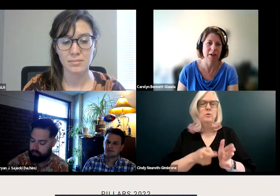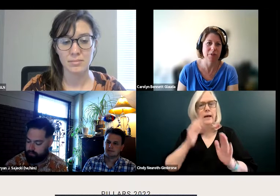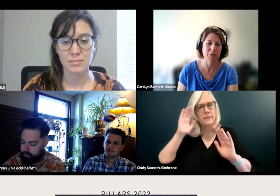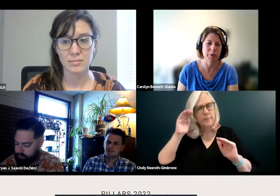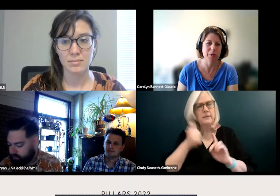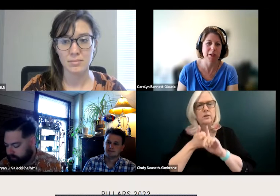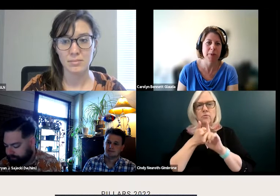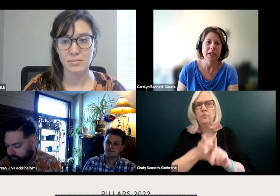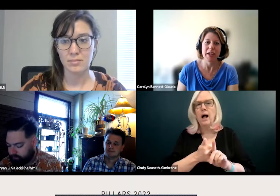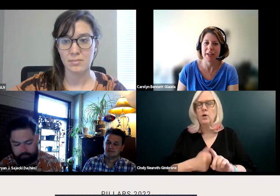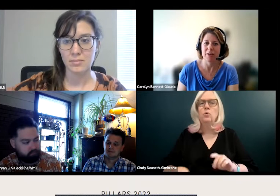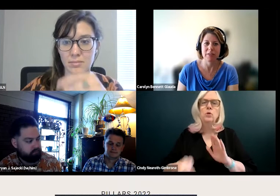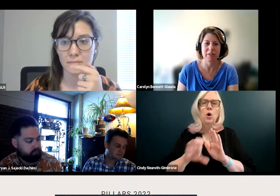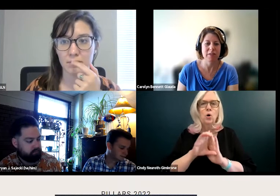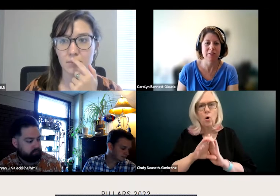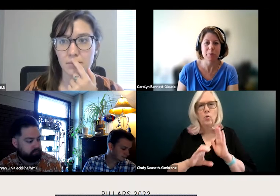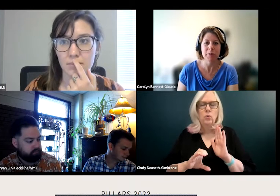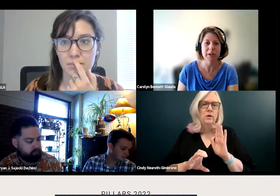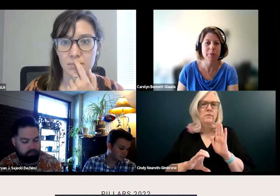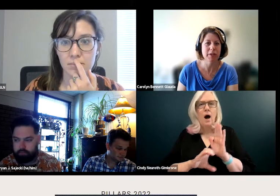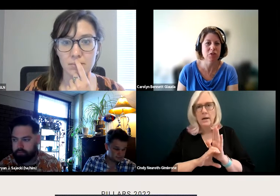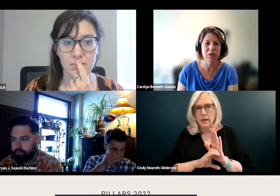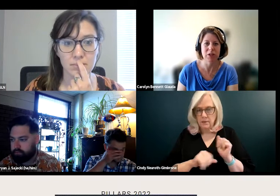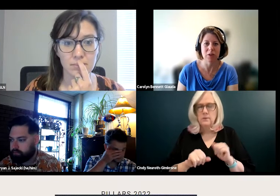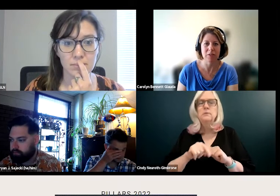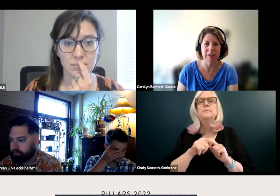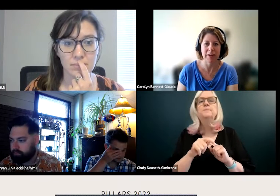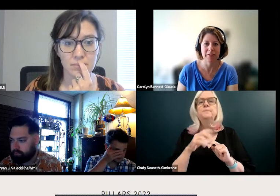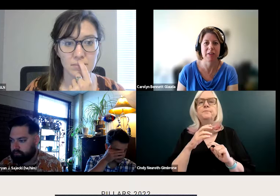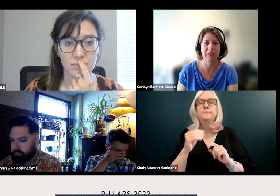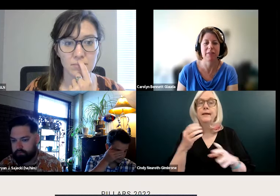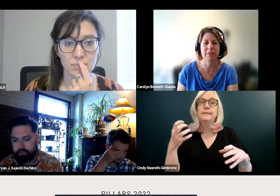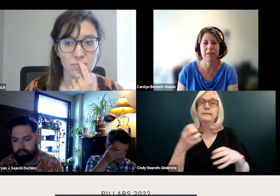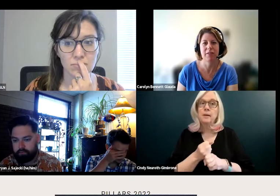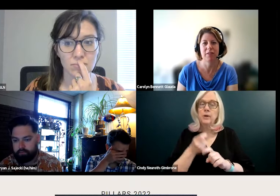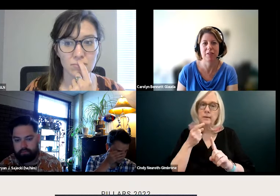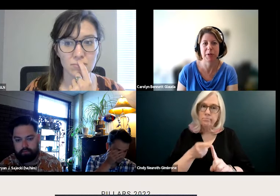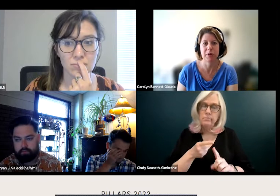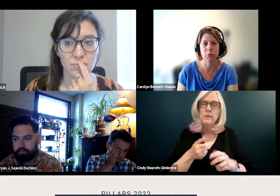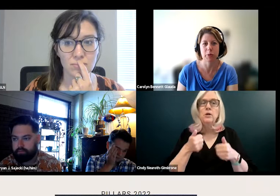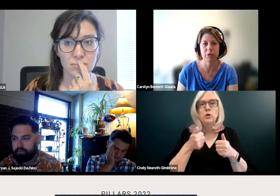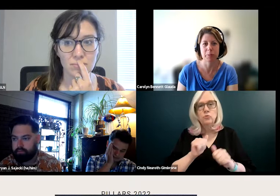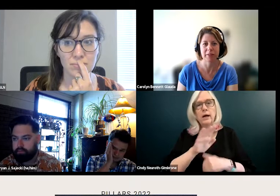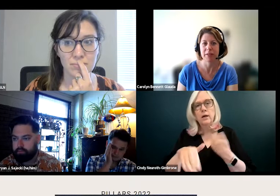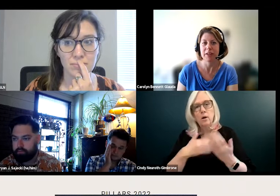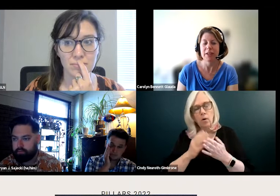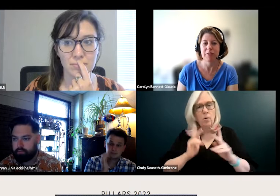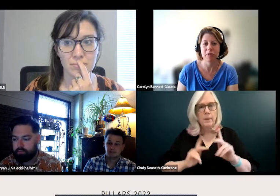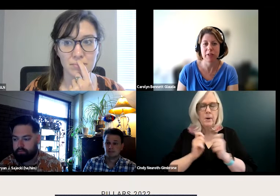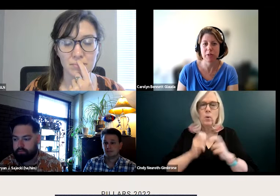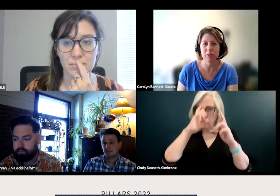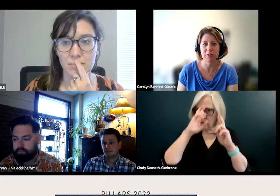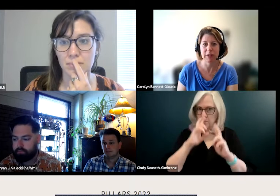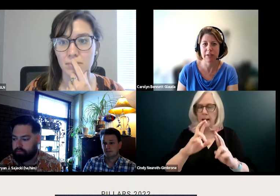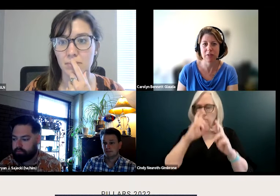outlined in the conference program. And in summary, please treat all staff, event attendees, and speakers with respect. If